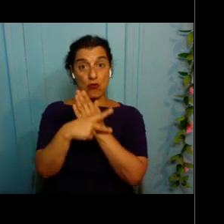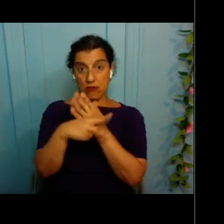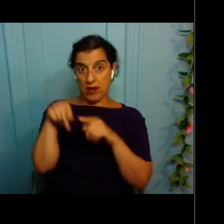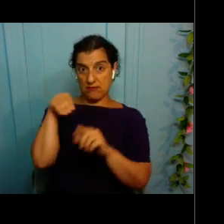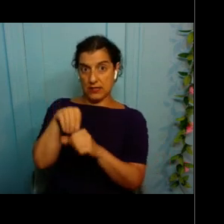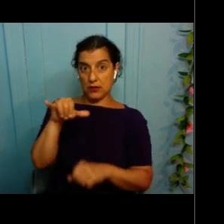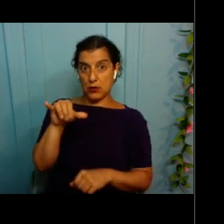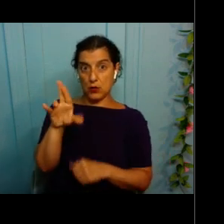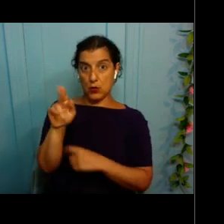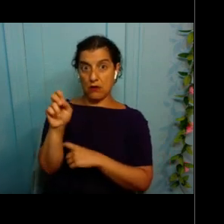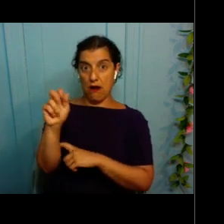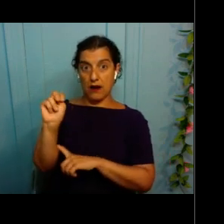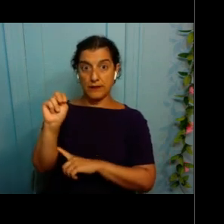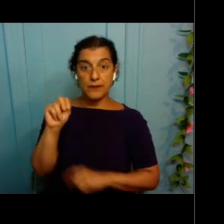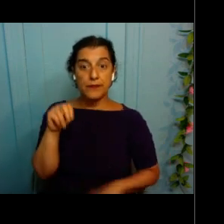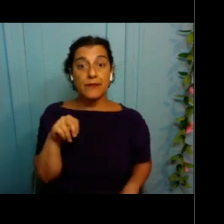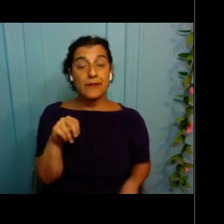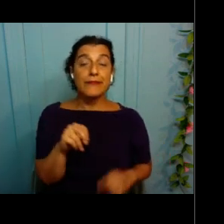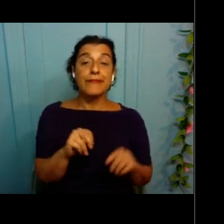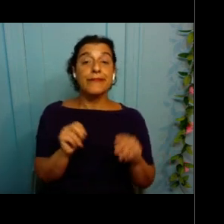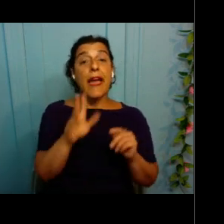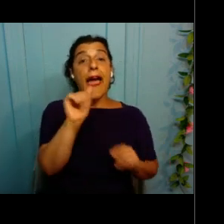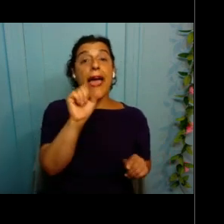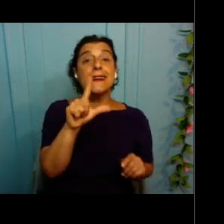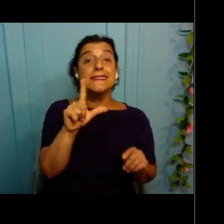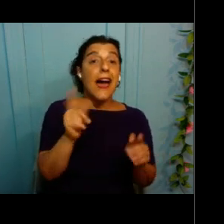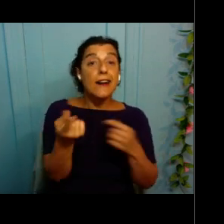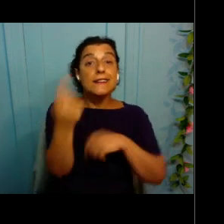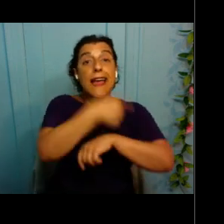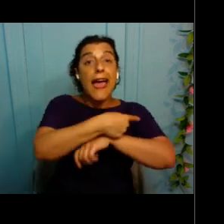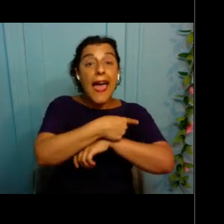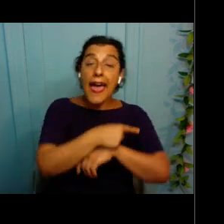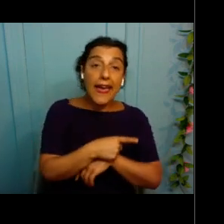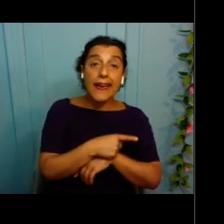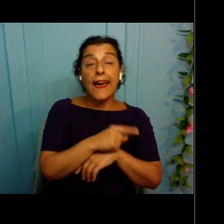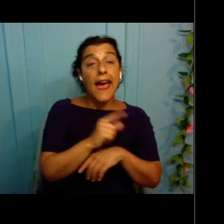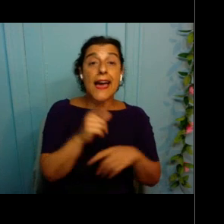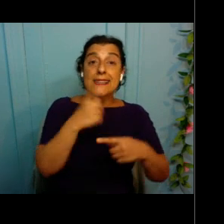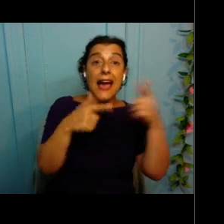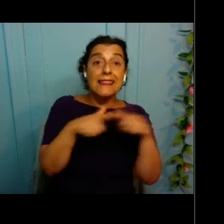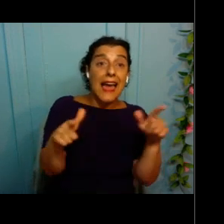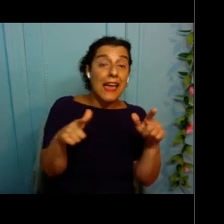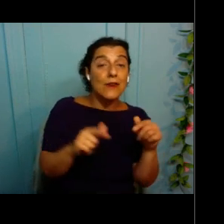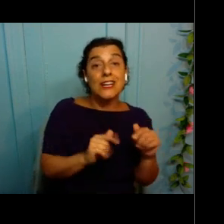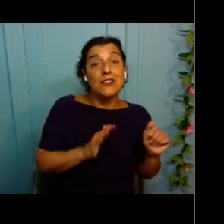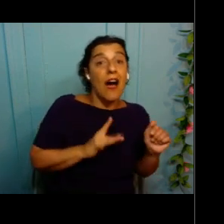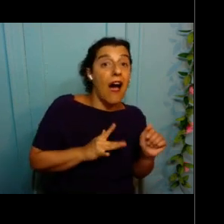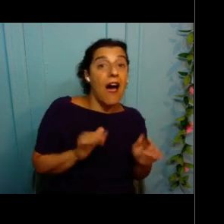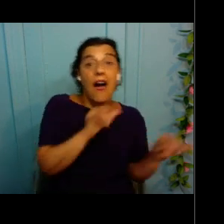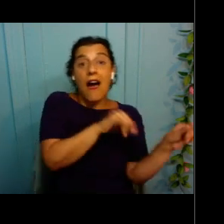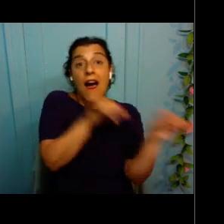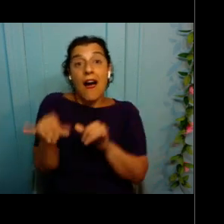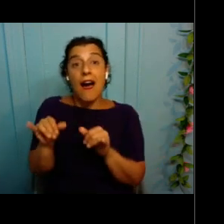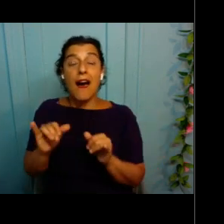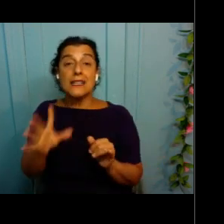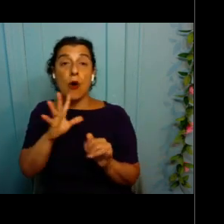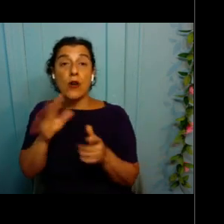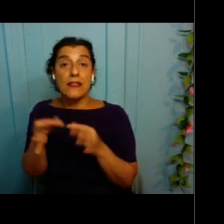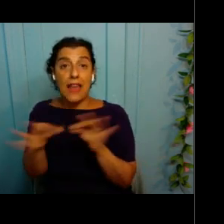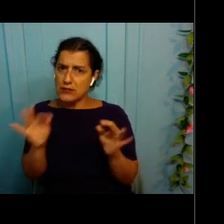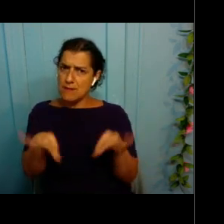And instead of having like an ASL acquisition day where we say, hey, sign languages are required just like spoken languages, which is important for students to